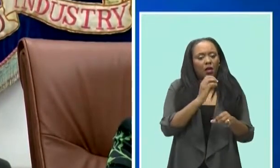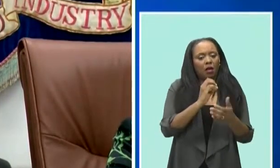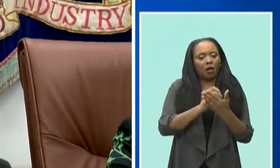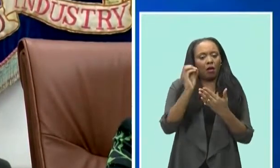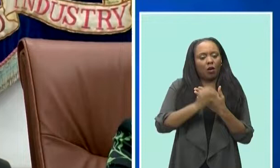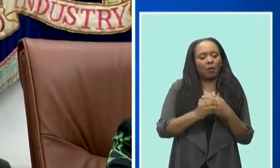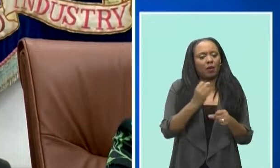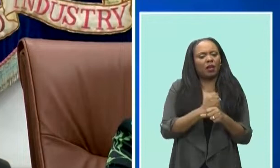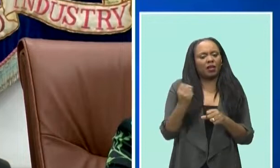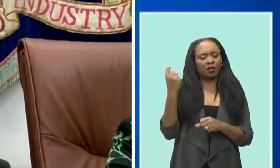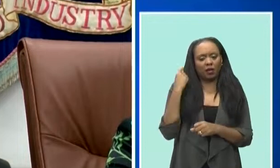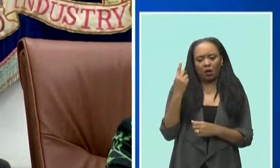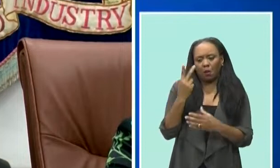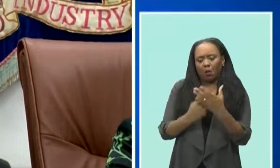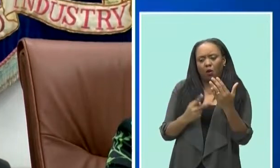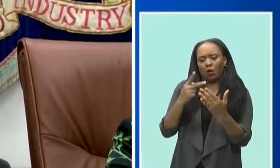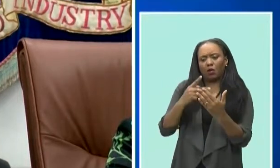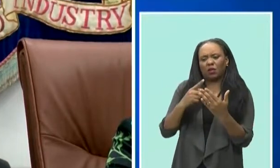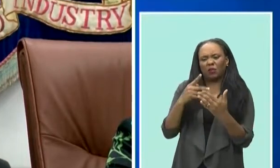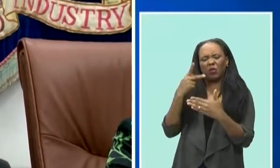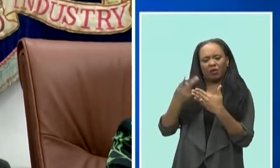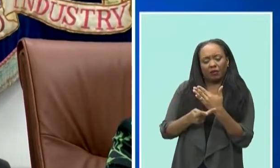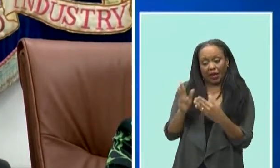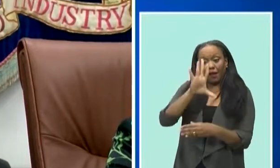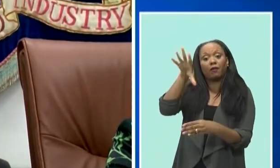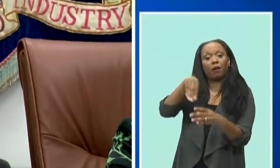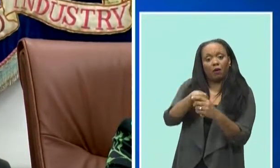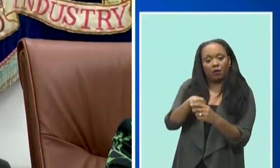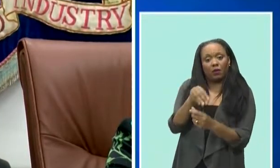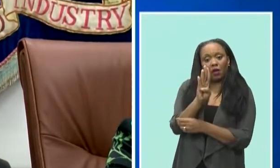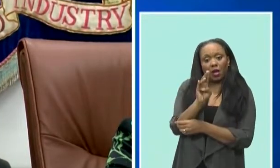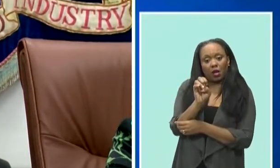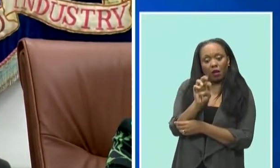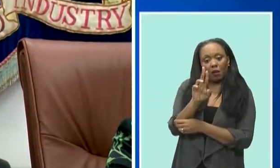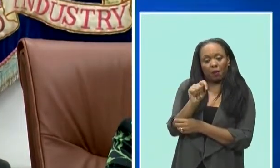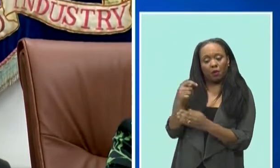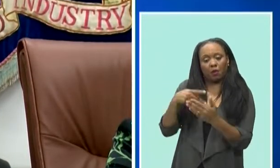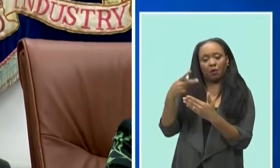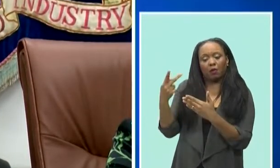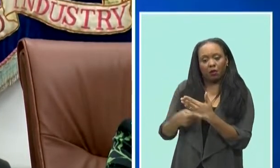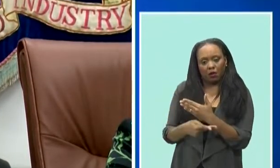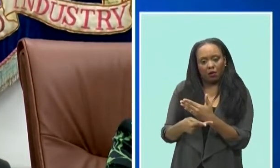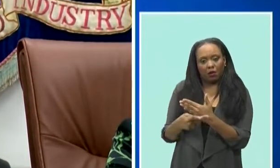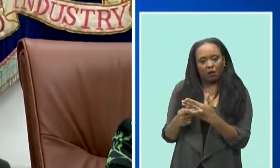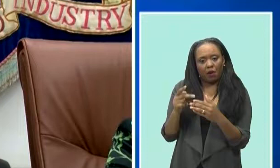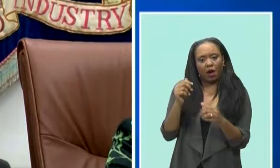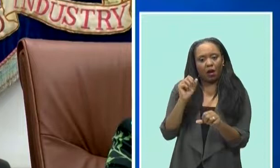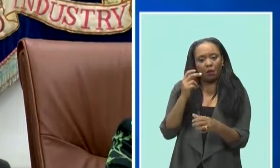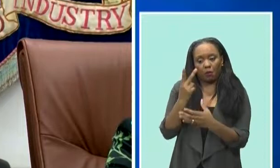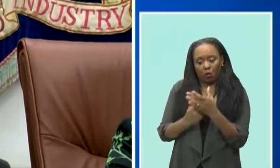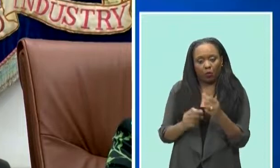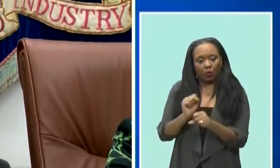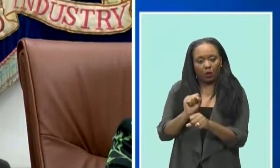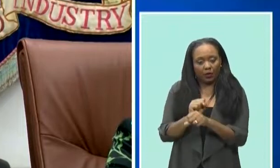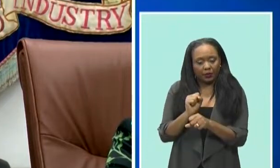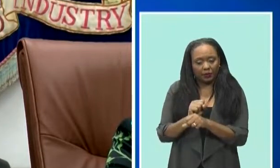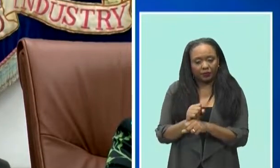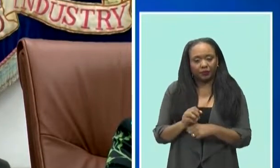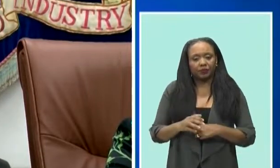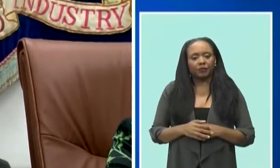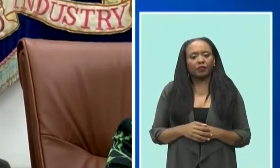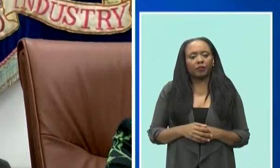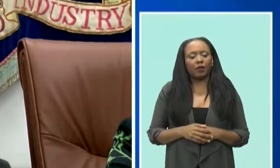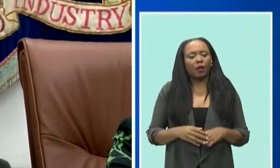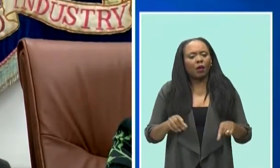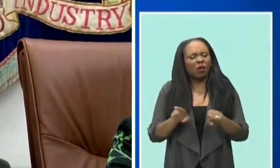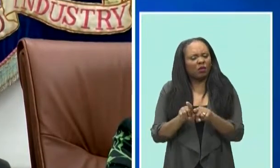2018. A new Public Financial Management Act, passed in January 2019, introduced wide-ranging measures